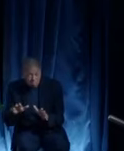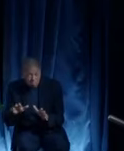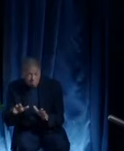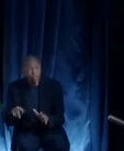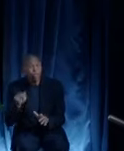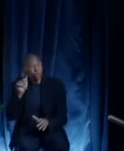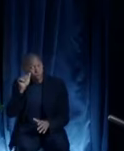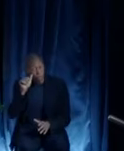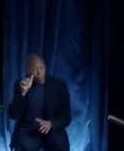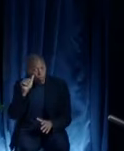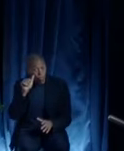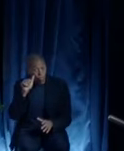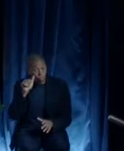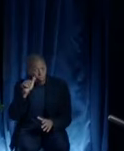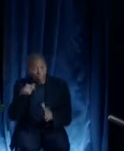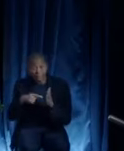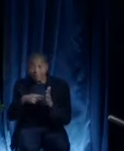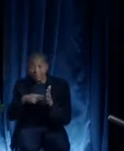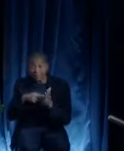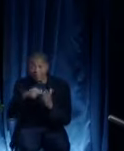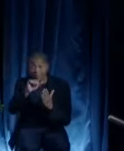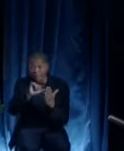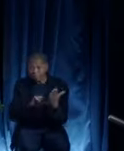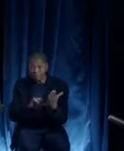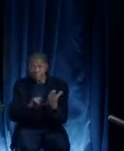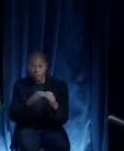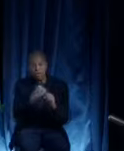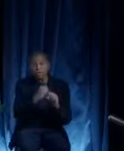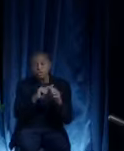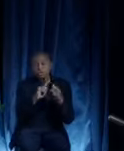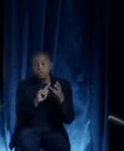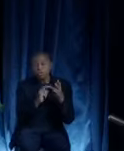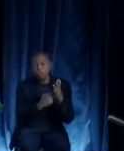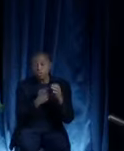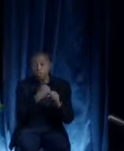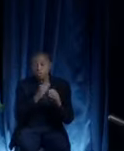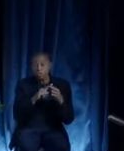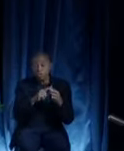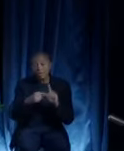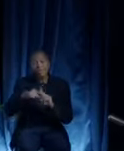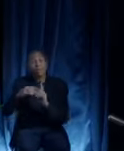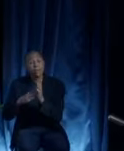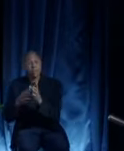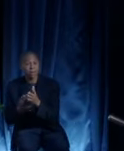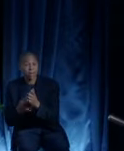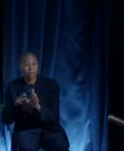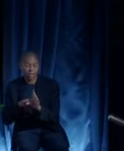know about George and Mary, the TV series. It is about George Villiers being pushed in the TV